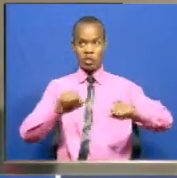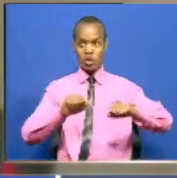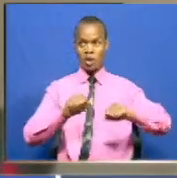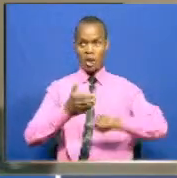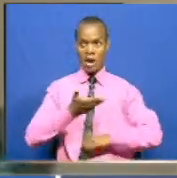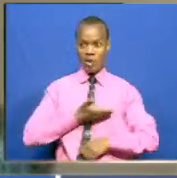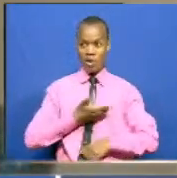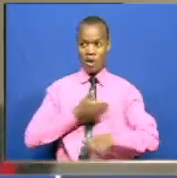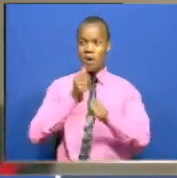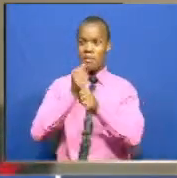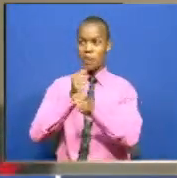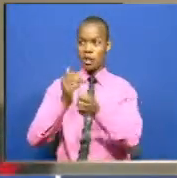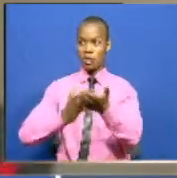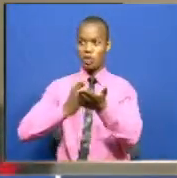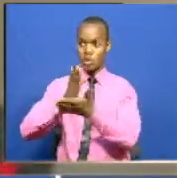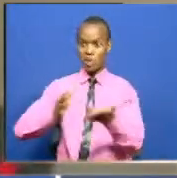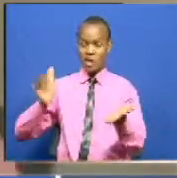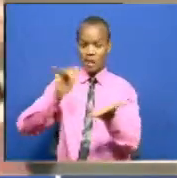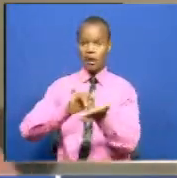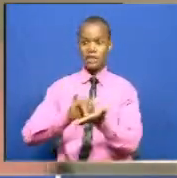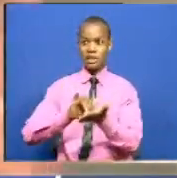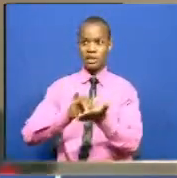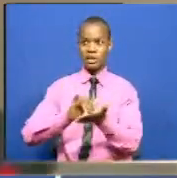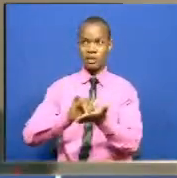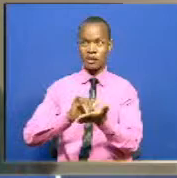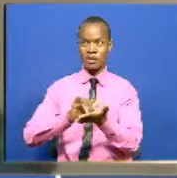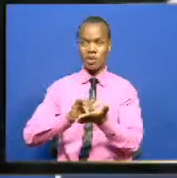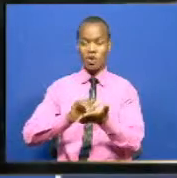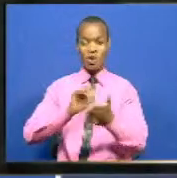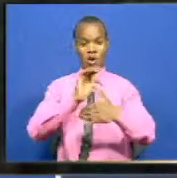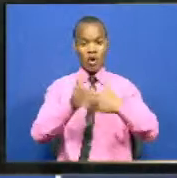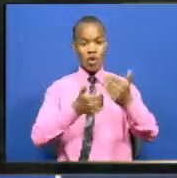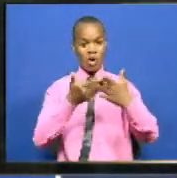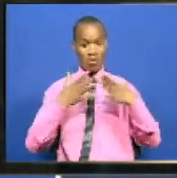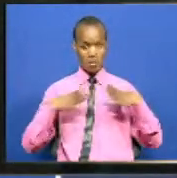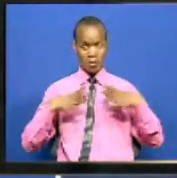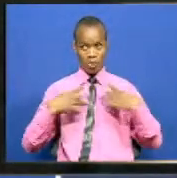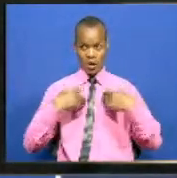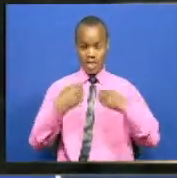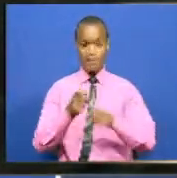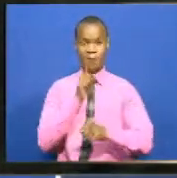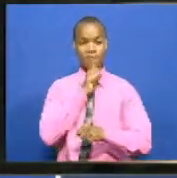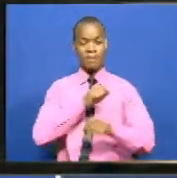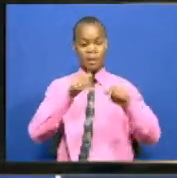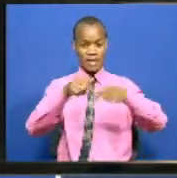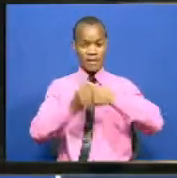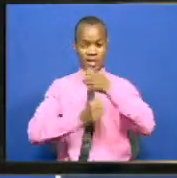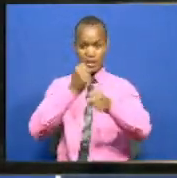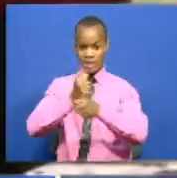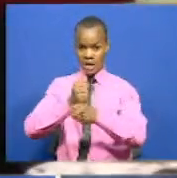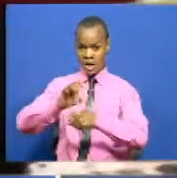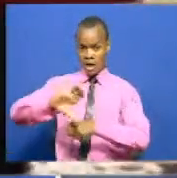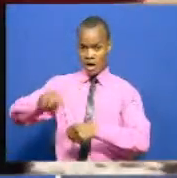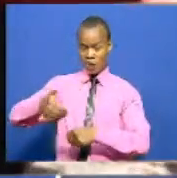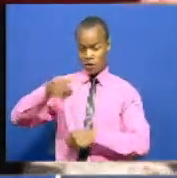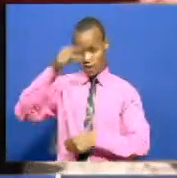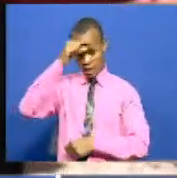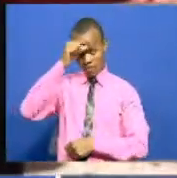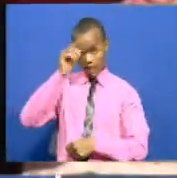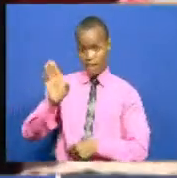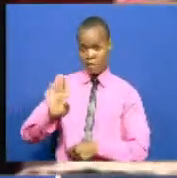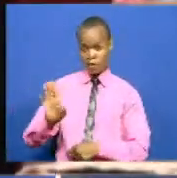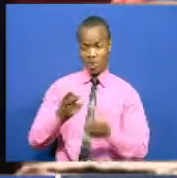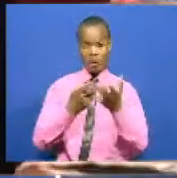watoto wawe na afya njema. This year, the county government of Baringo, in partnership with Safaricom